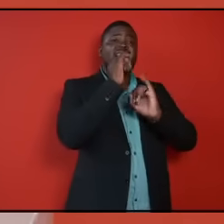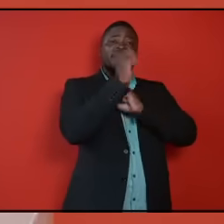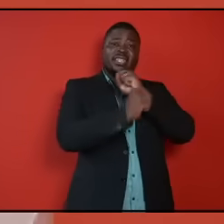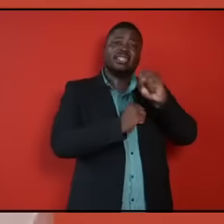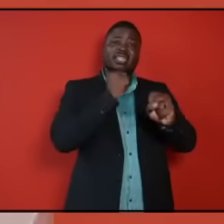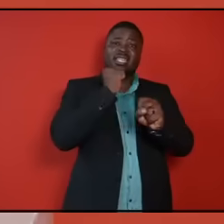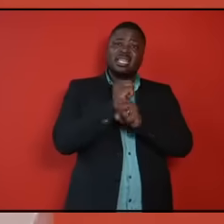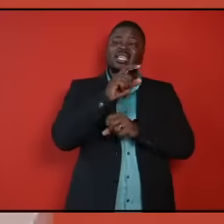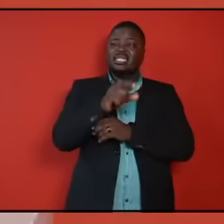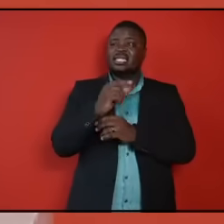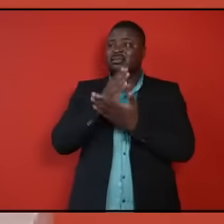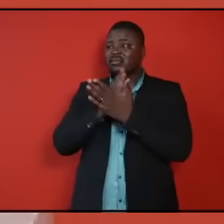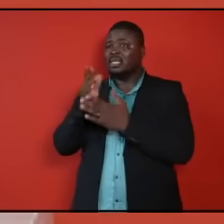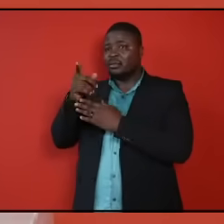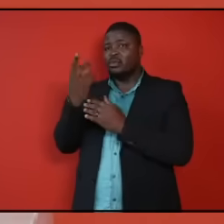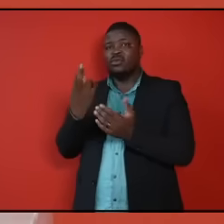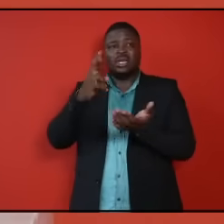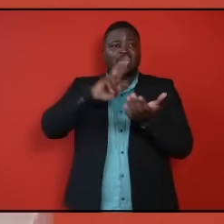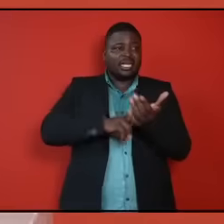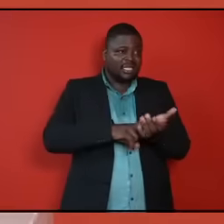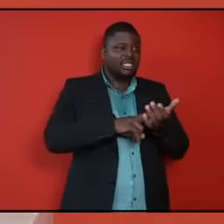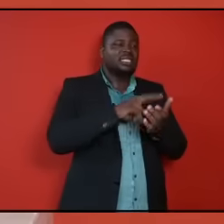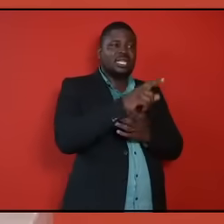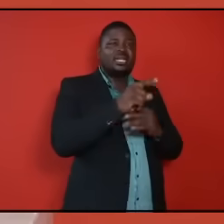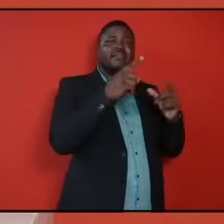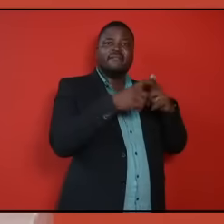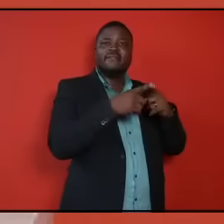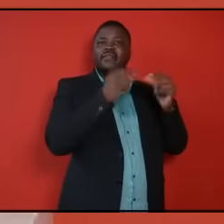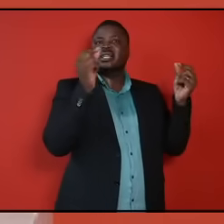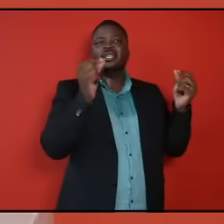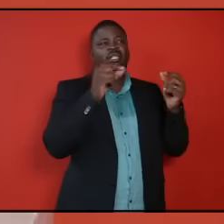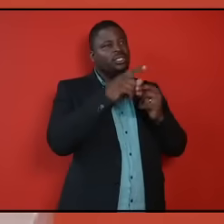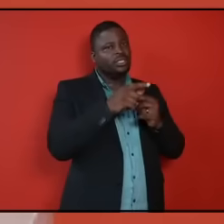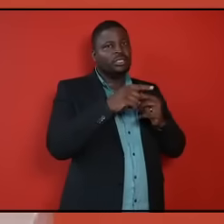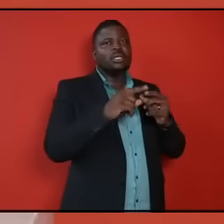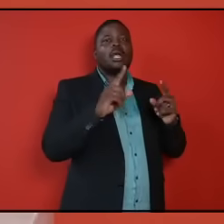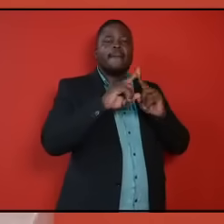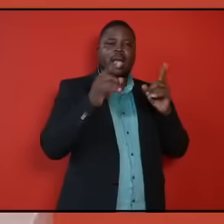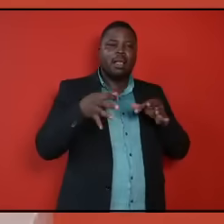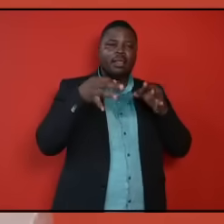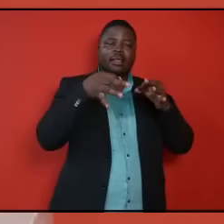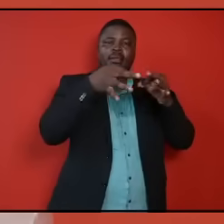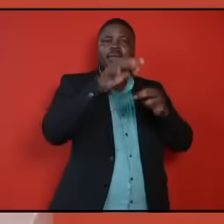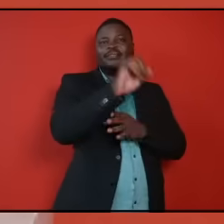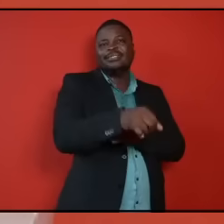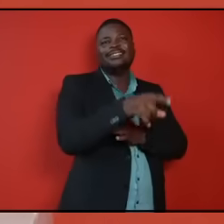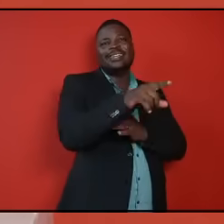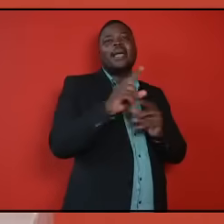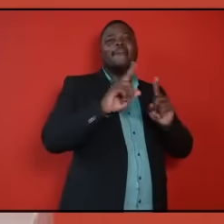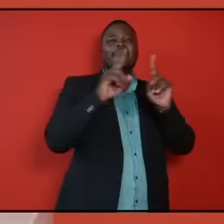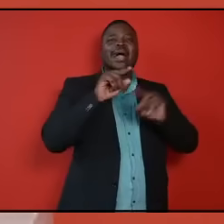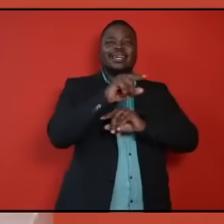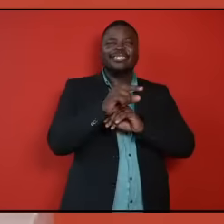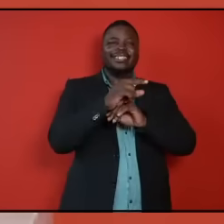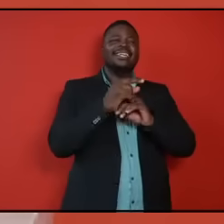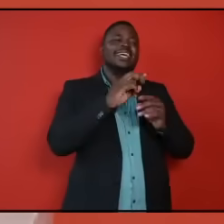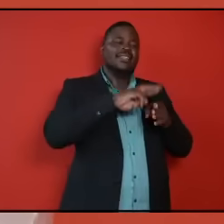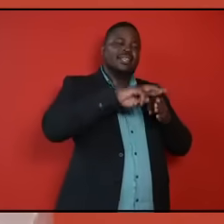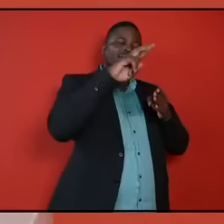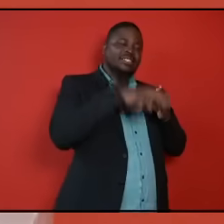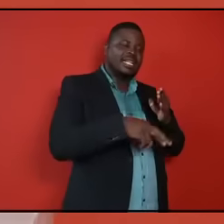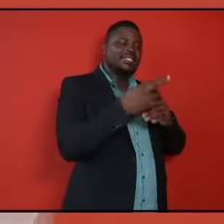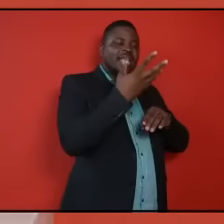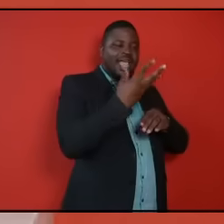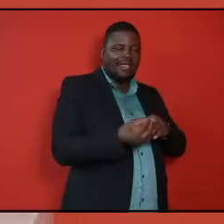to register and finish their courses. They might not have their results because of the EFF, which made them to register even when they